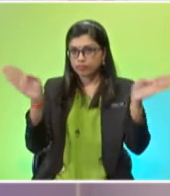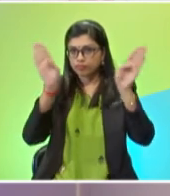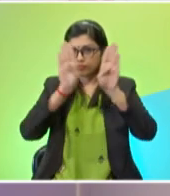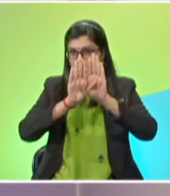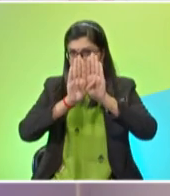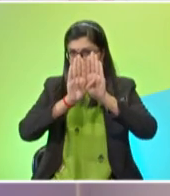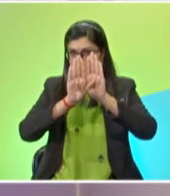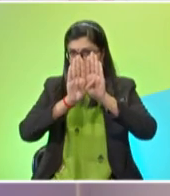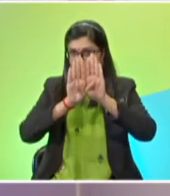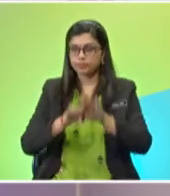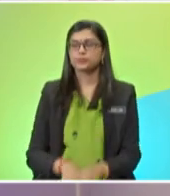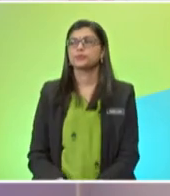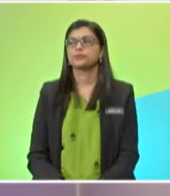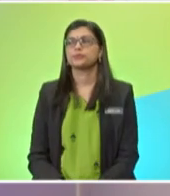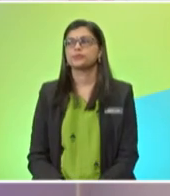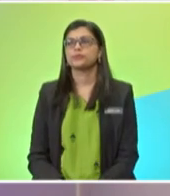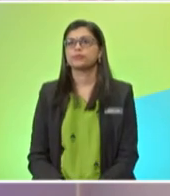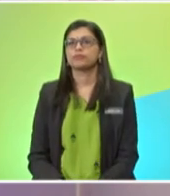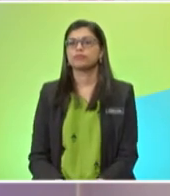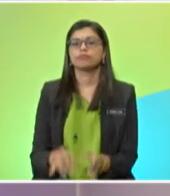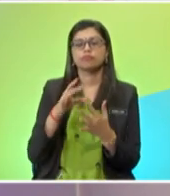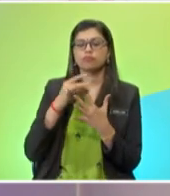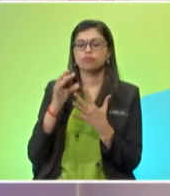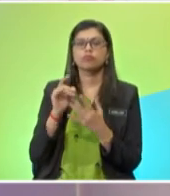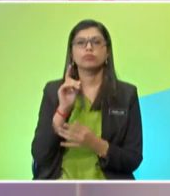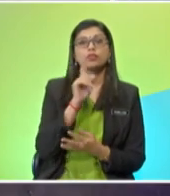We're going to guess it randomly.